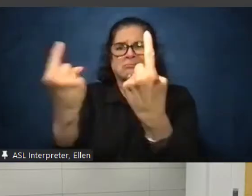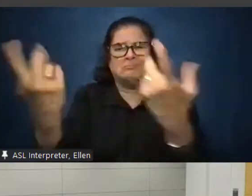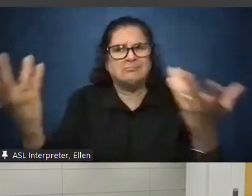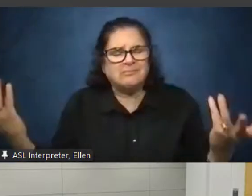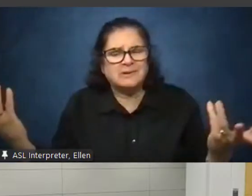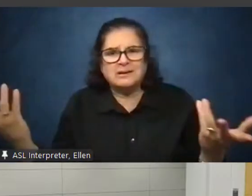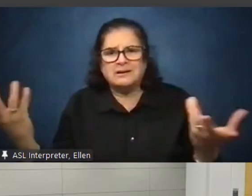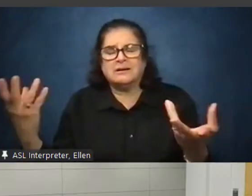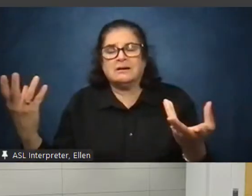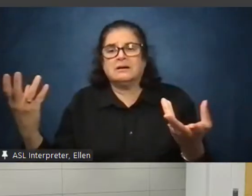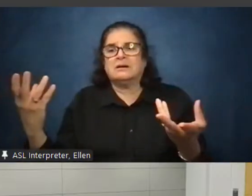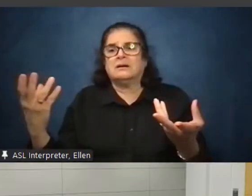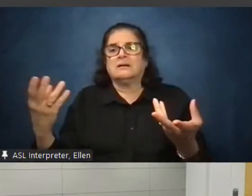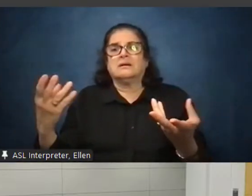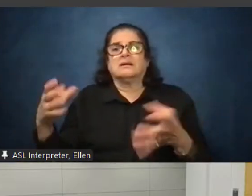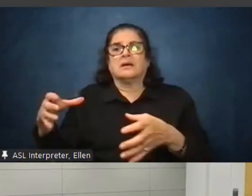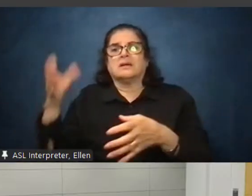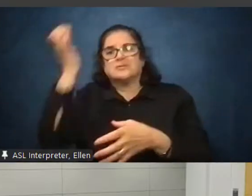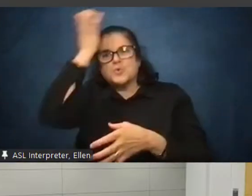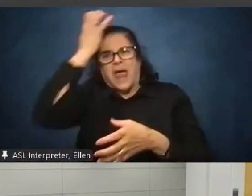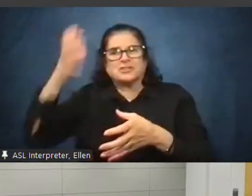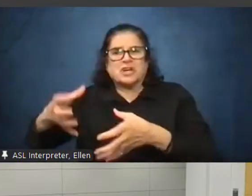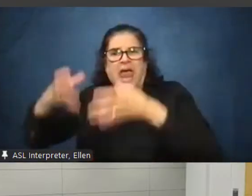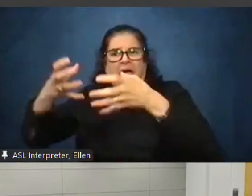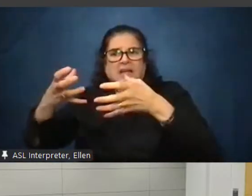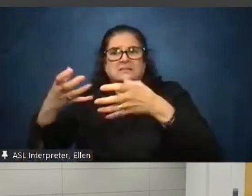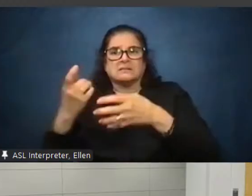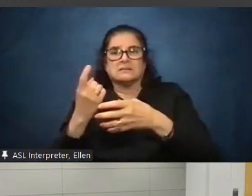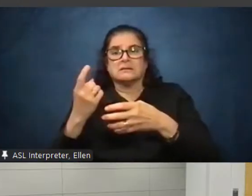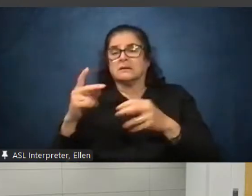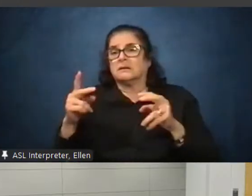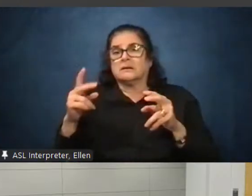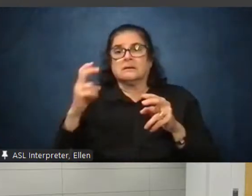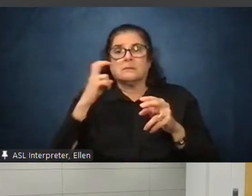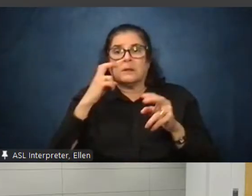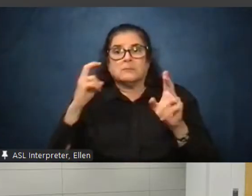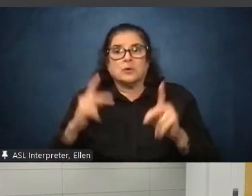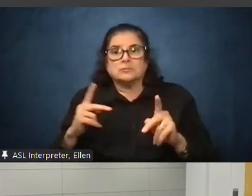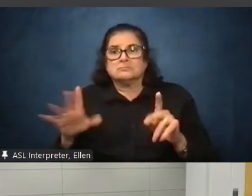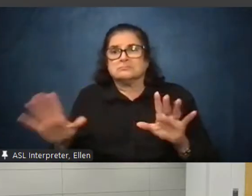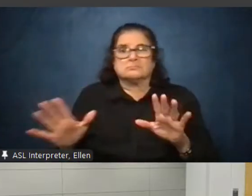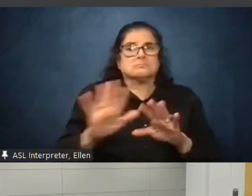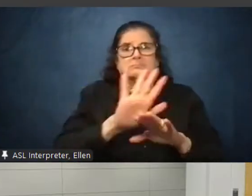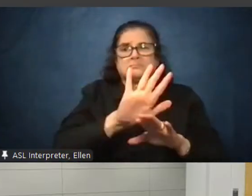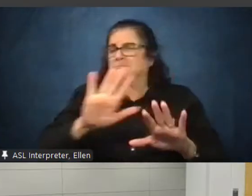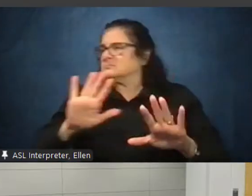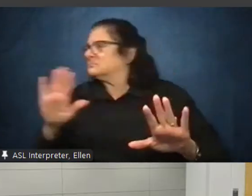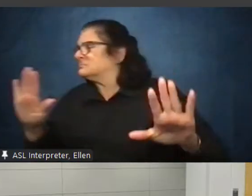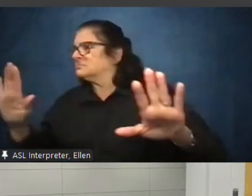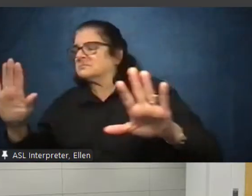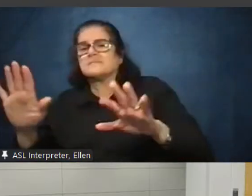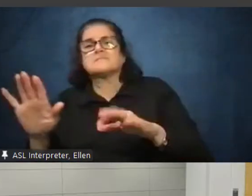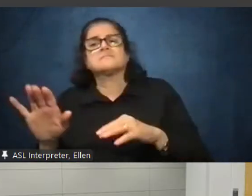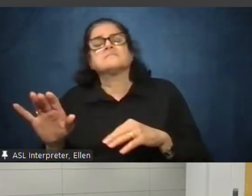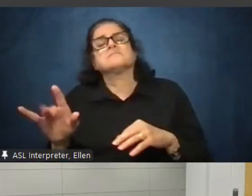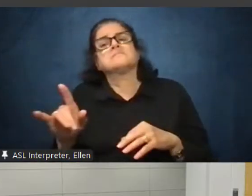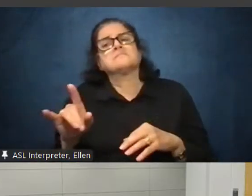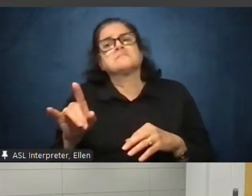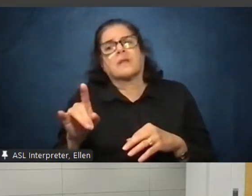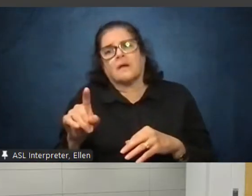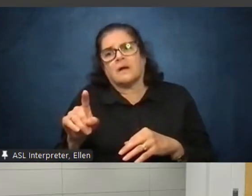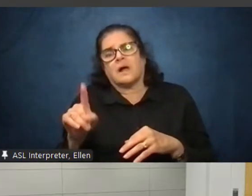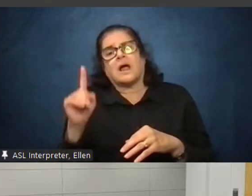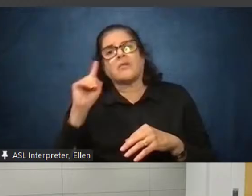other trash cans and things like that also made it hard to find. And so, as we move forward, I think what would be helpful